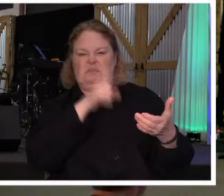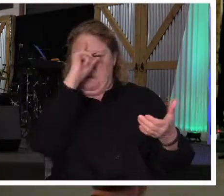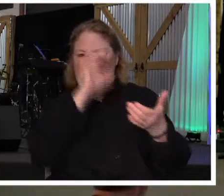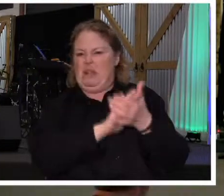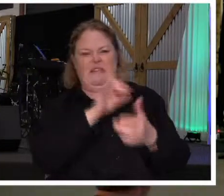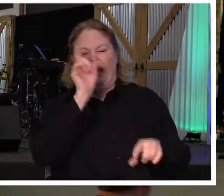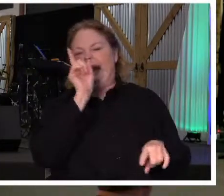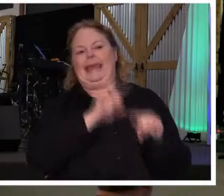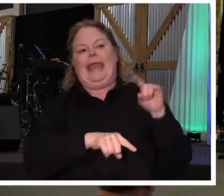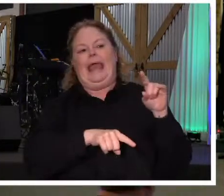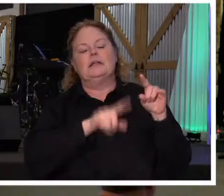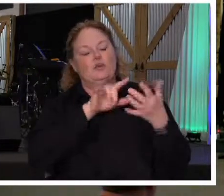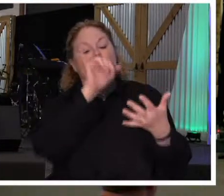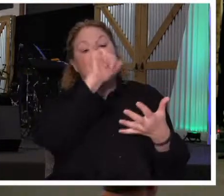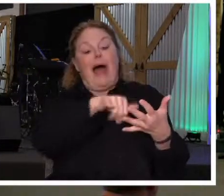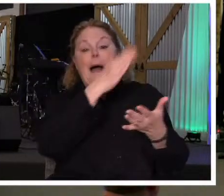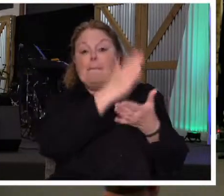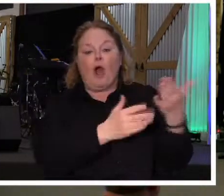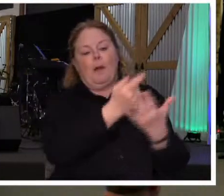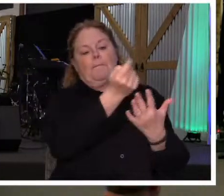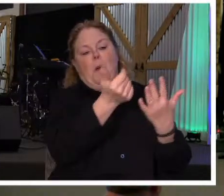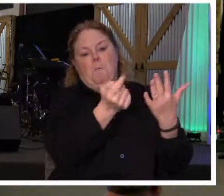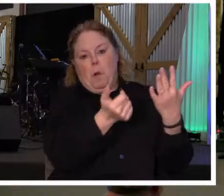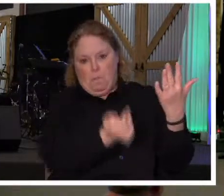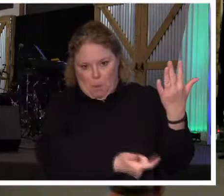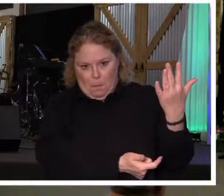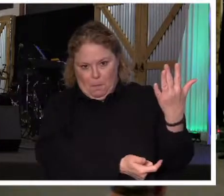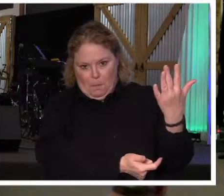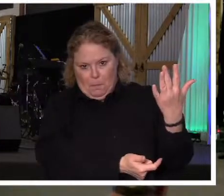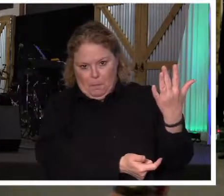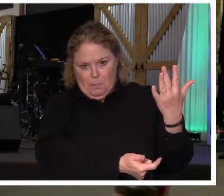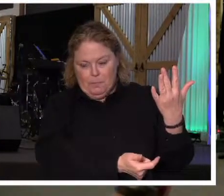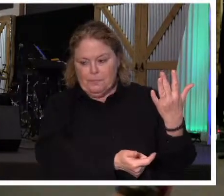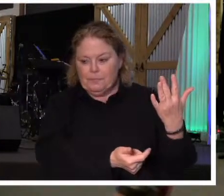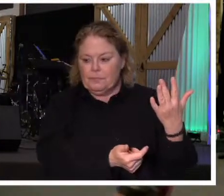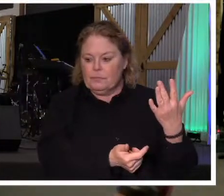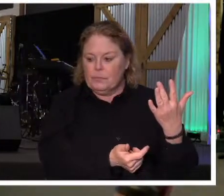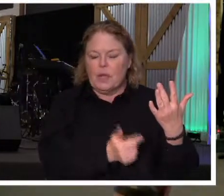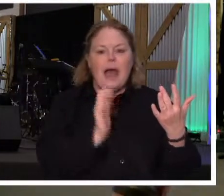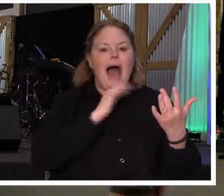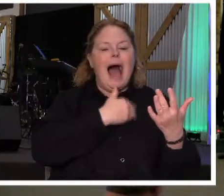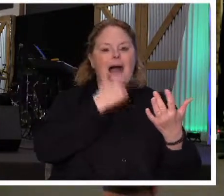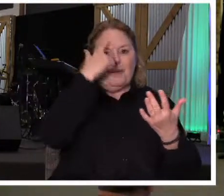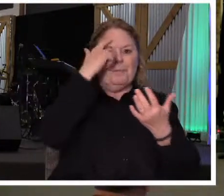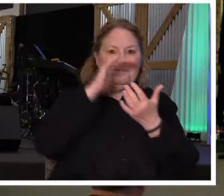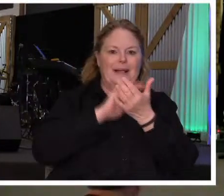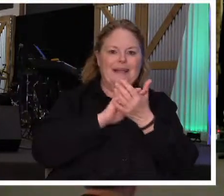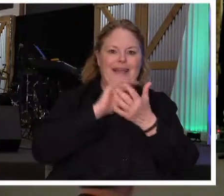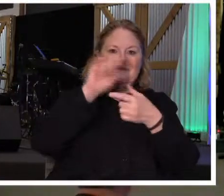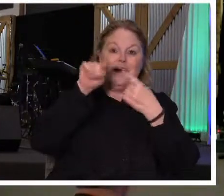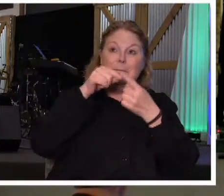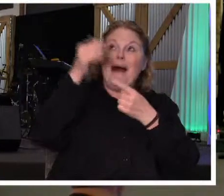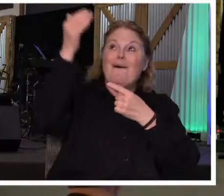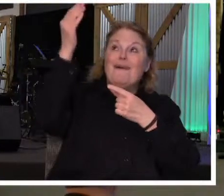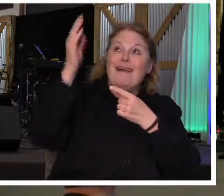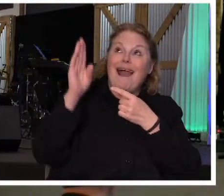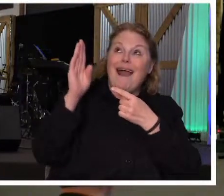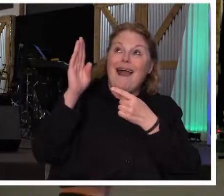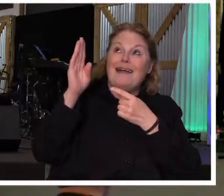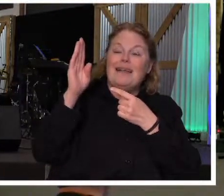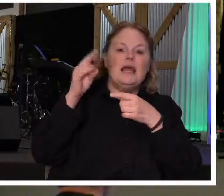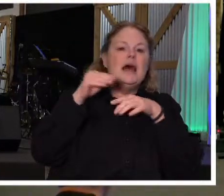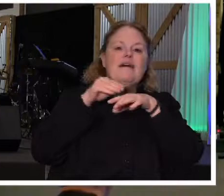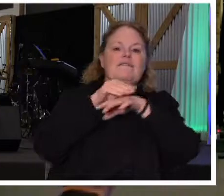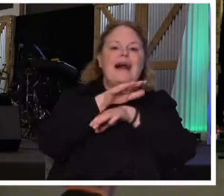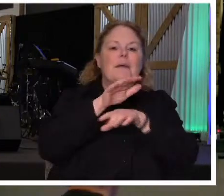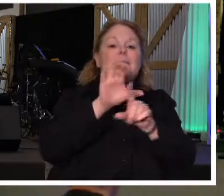believe that part of God. In other words, our beliefs about our concept of God are shaped by the cultural